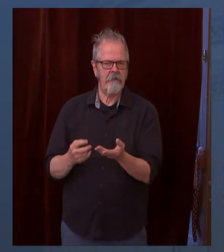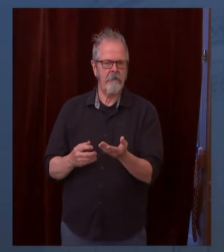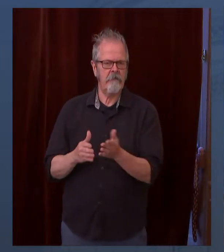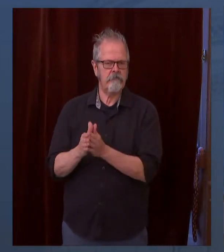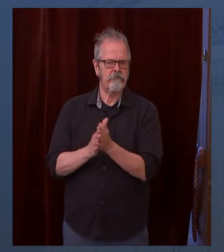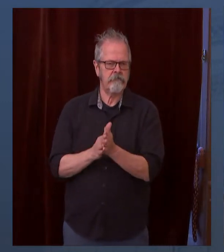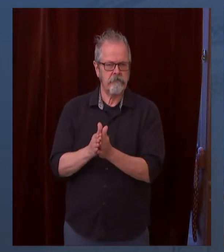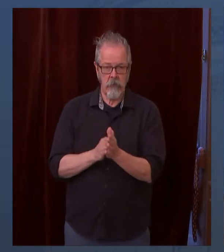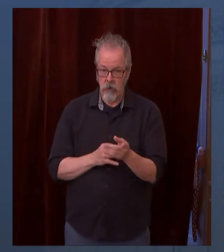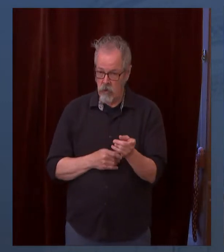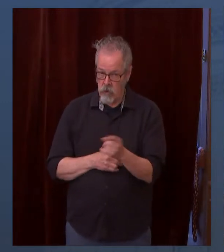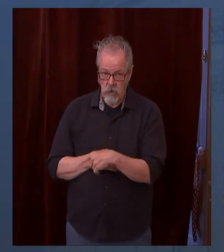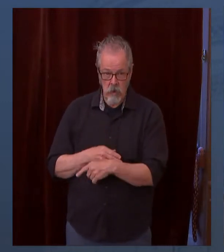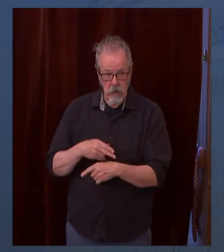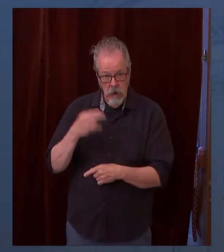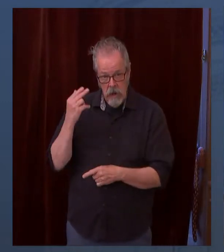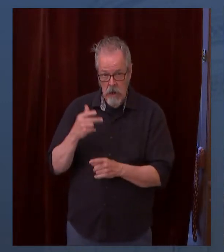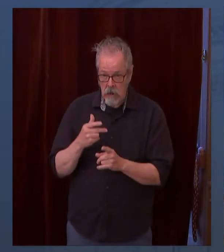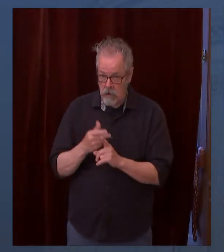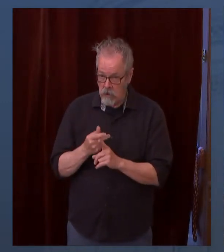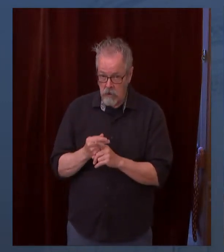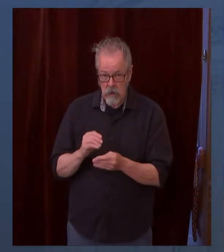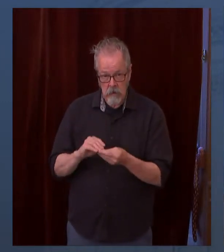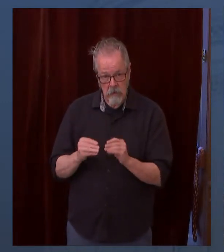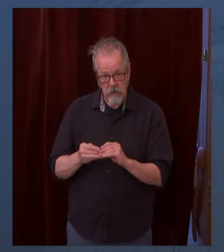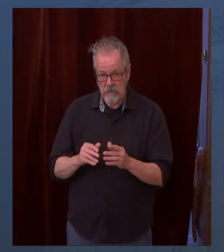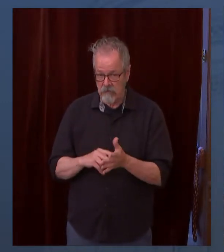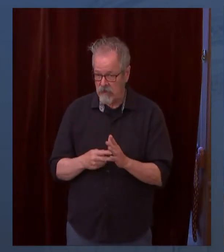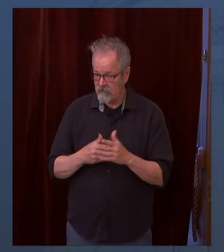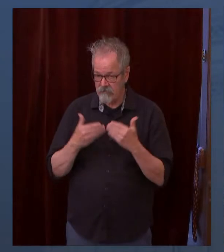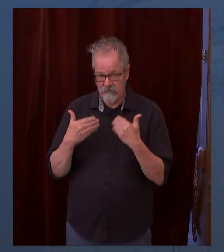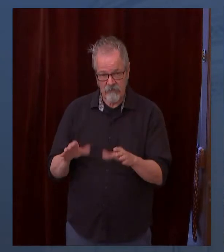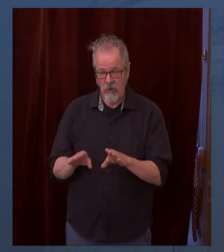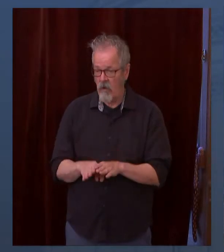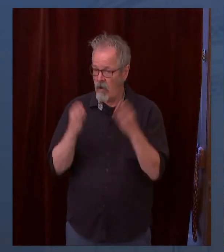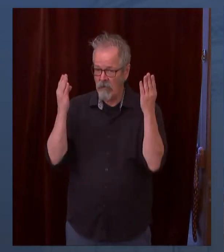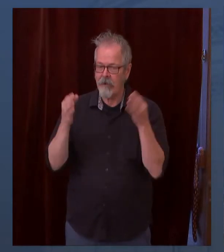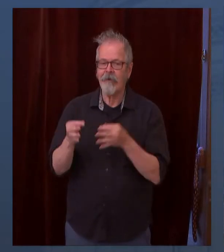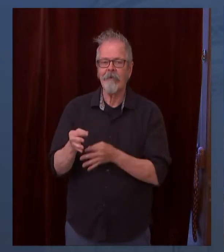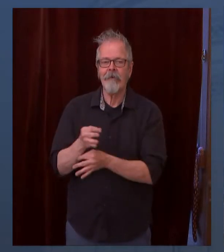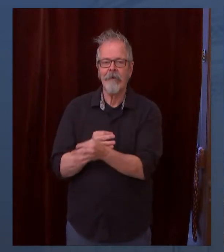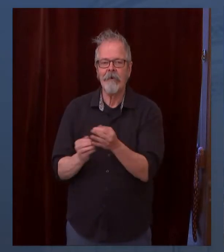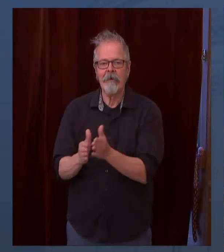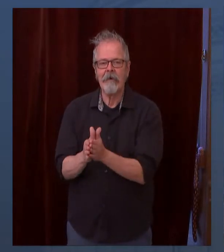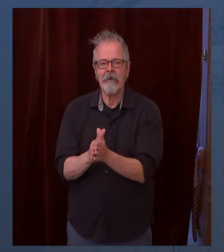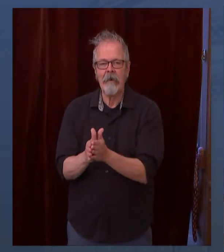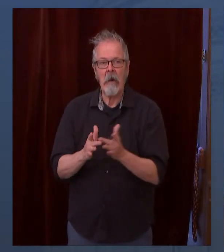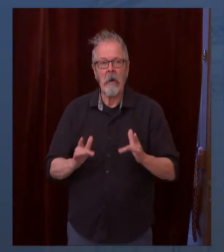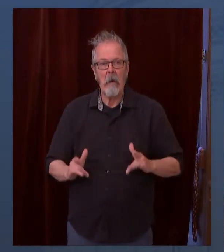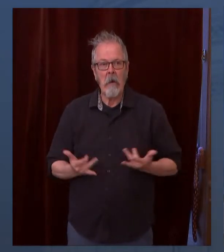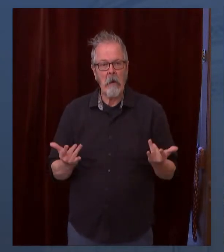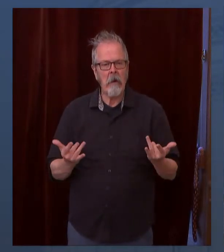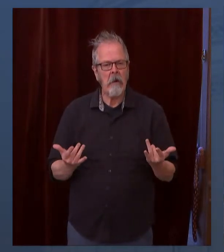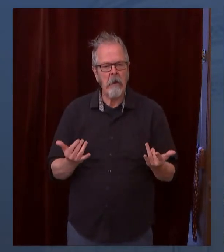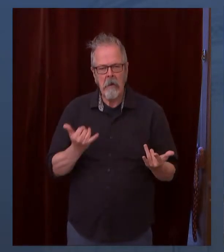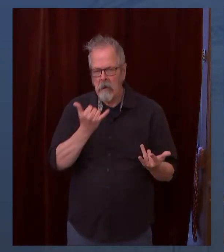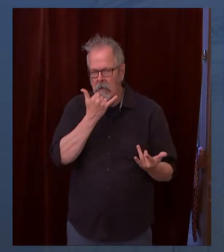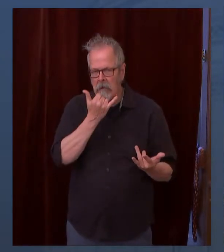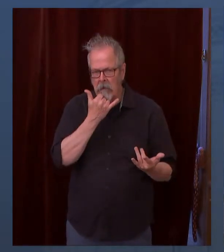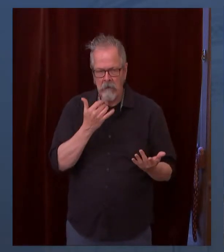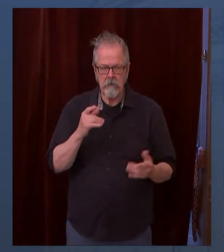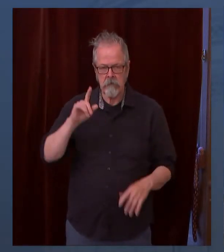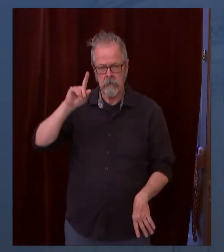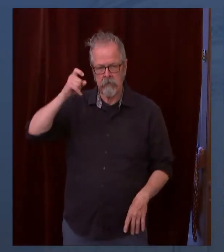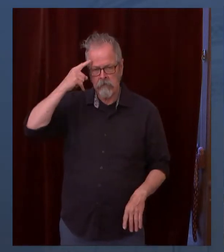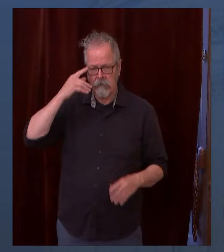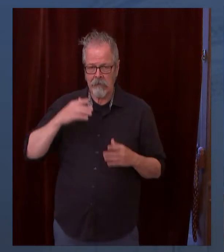this. I do think that in the next several weeks, you will see increasing policies by the state and other entities